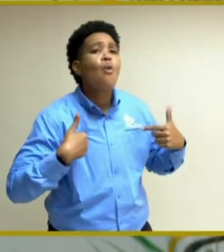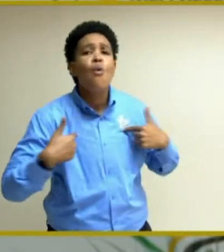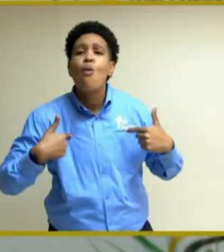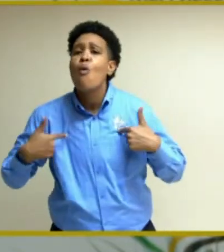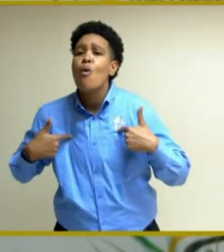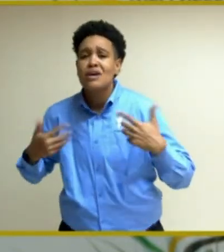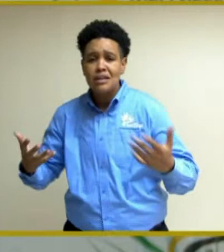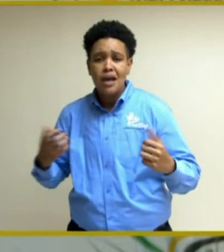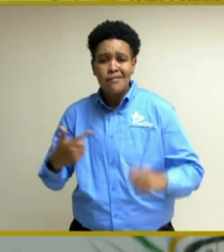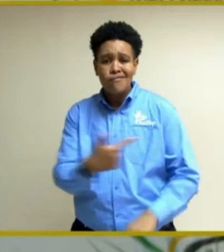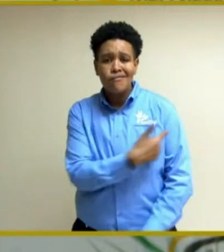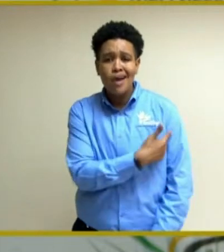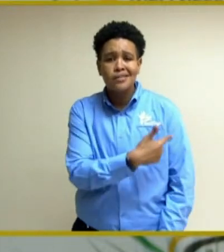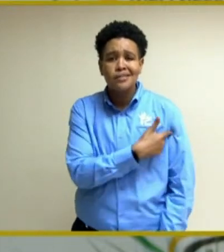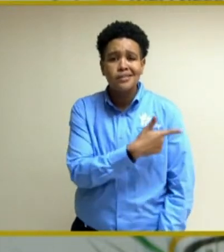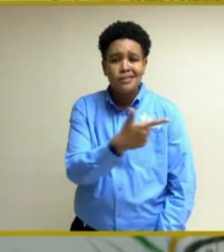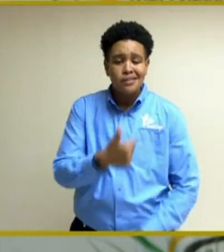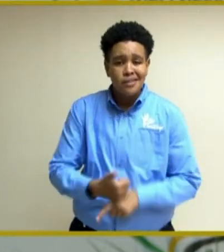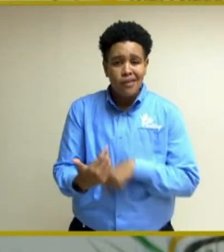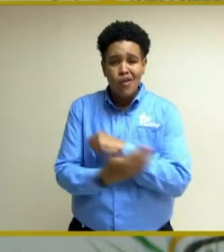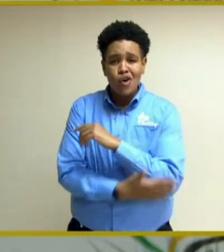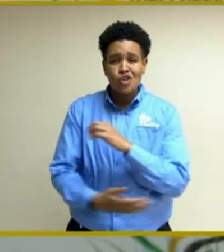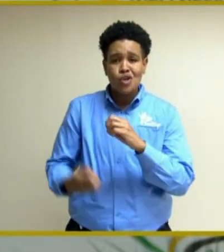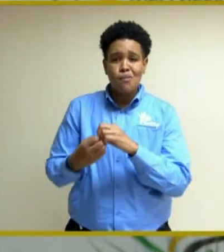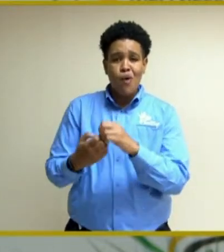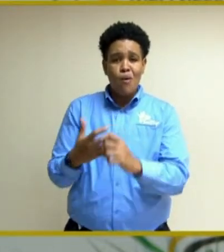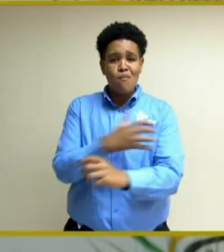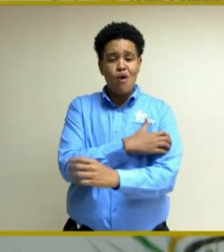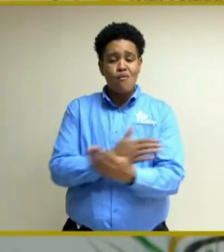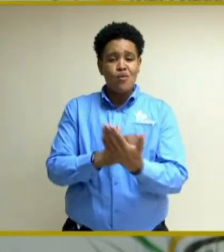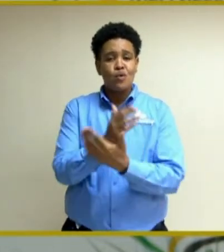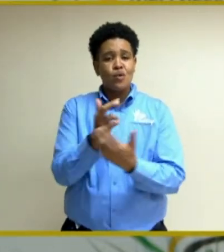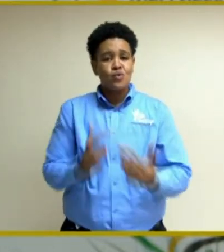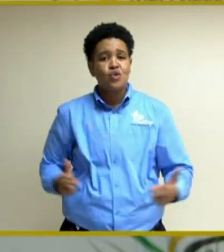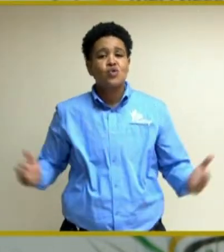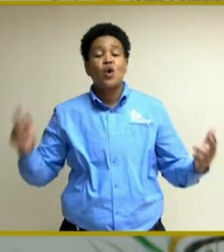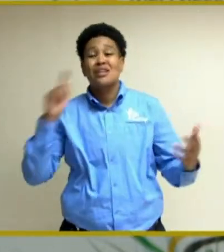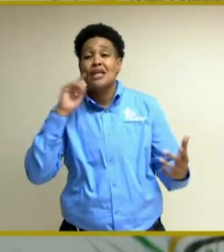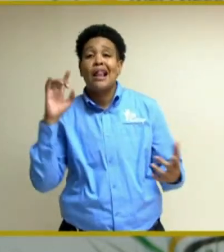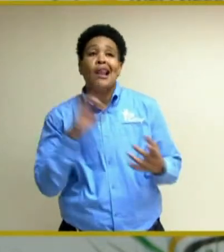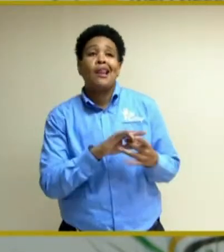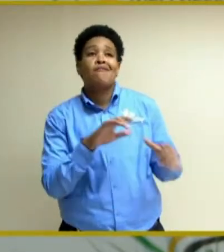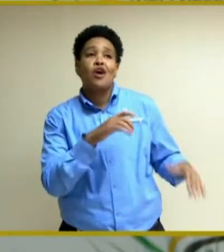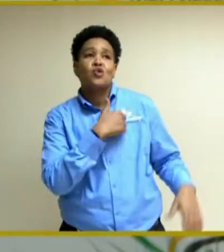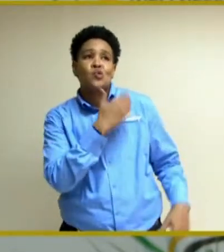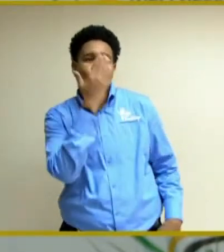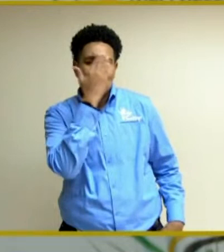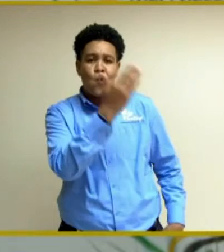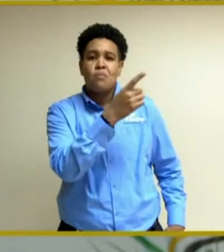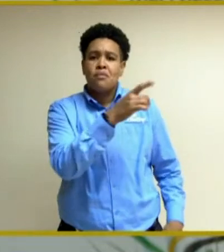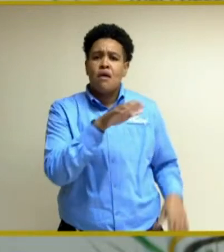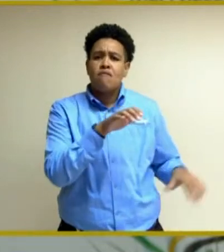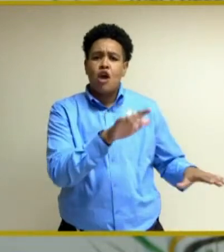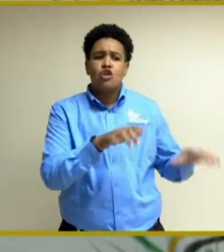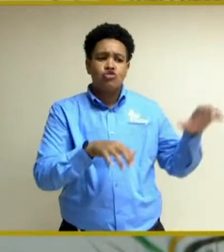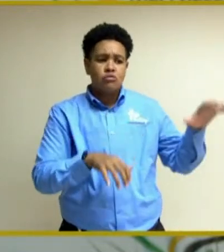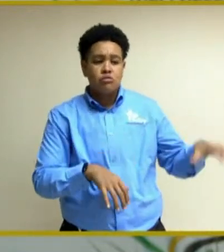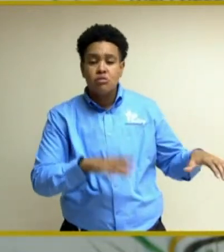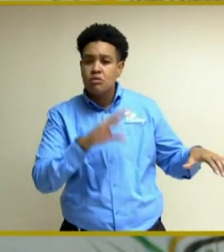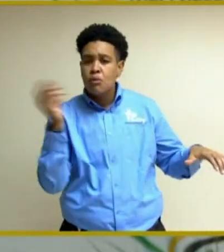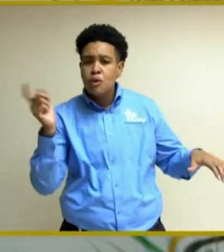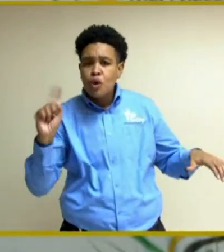that are more powerful by resources, by their links to manufacturers, by where those manufacturers are